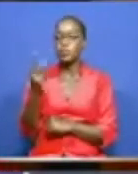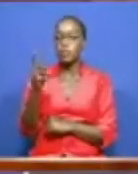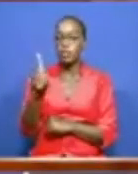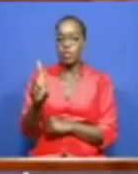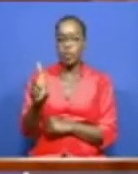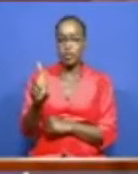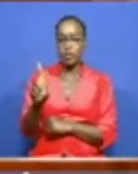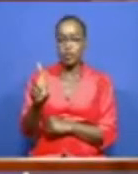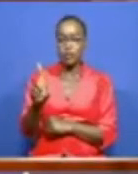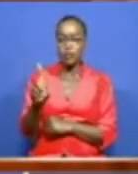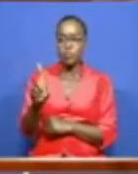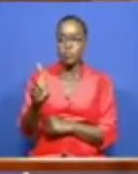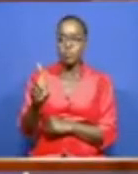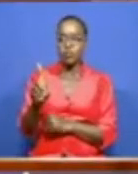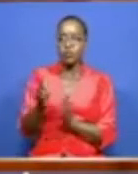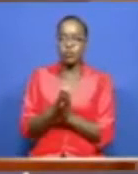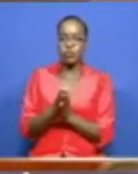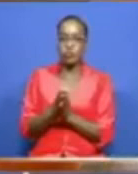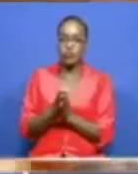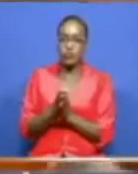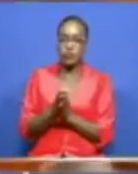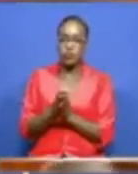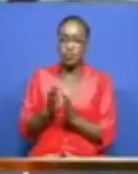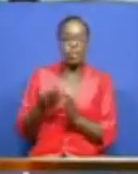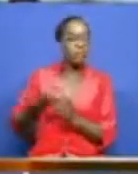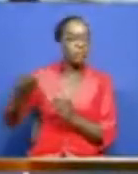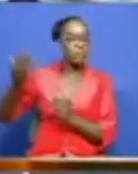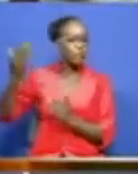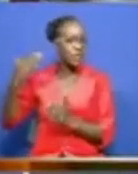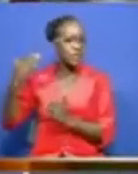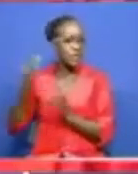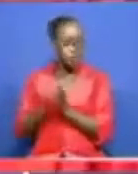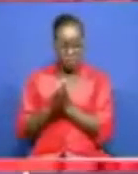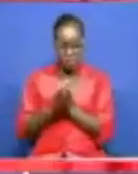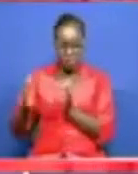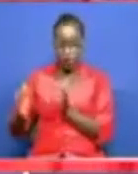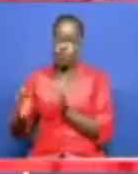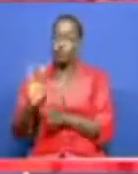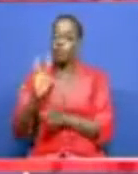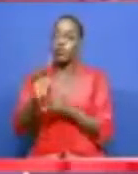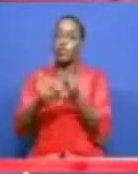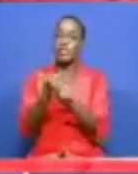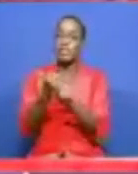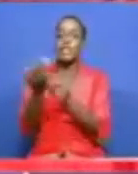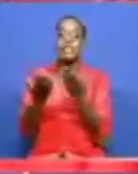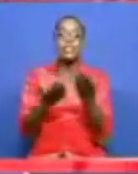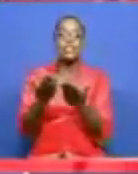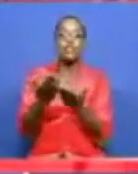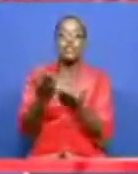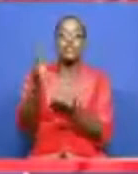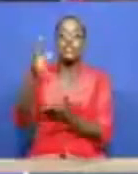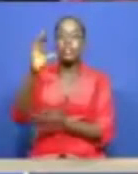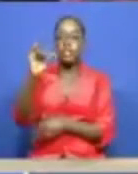2021. Maraga aliangazia miaka iliyopita kwa kipindi chake cha miaka 4 aliyohudumu kama jaji mkuu